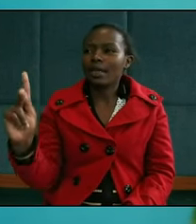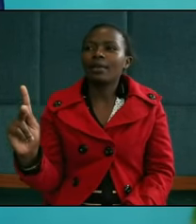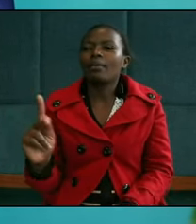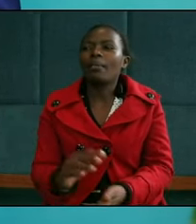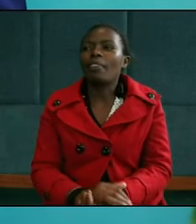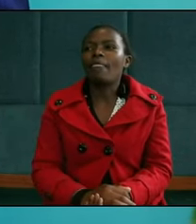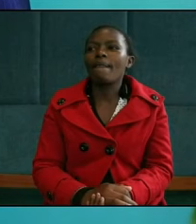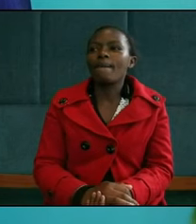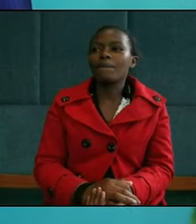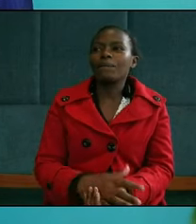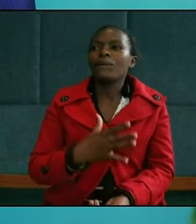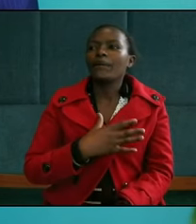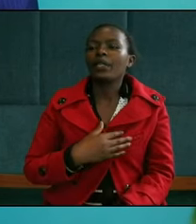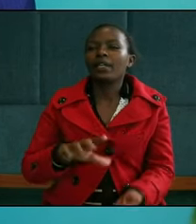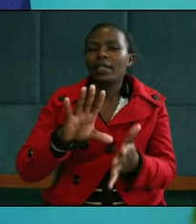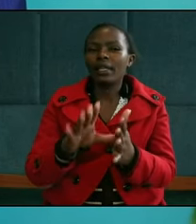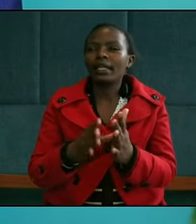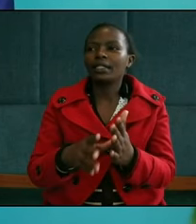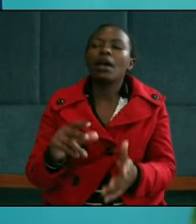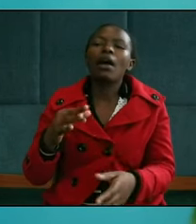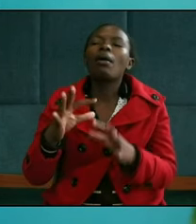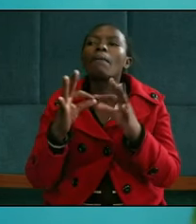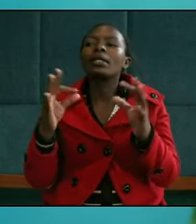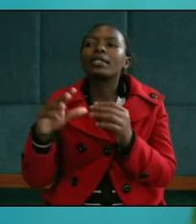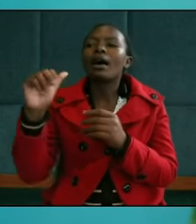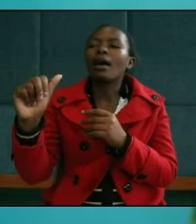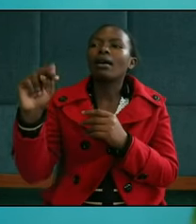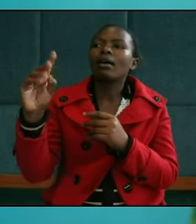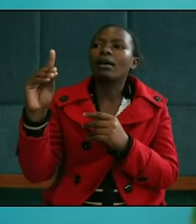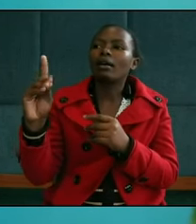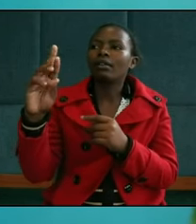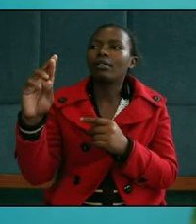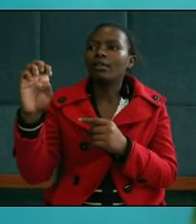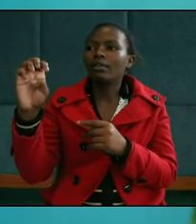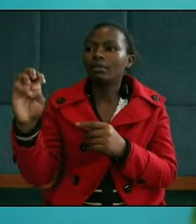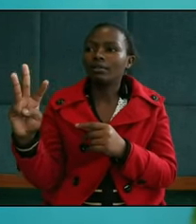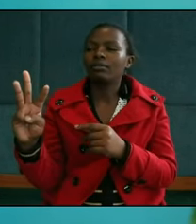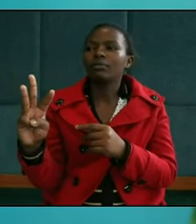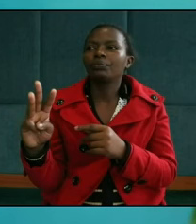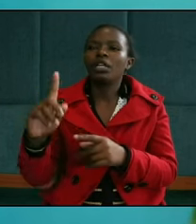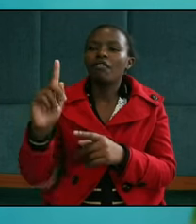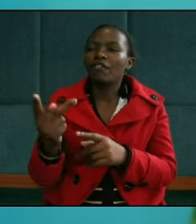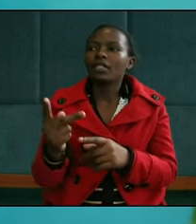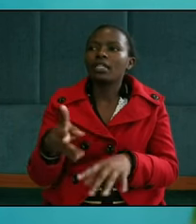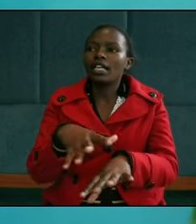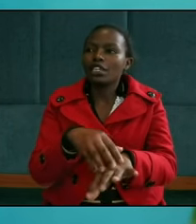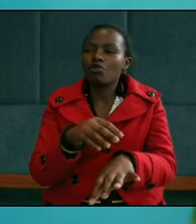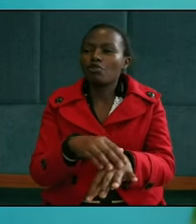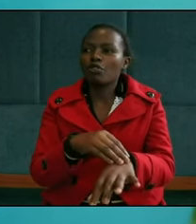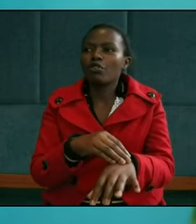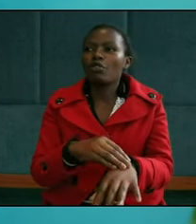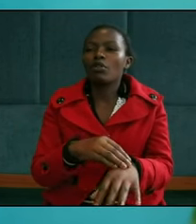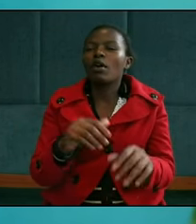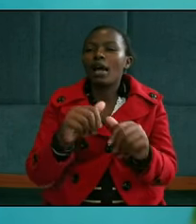1953, and the late Pastor Andrew Gathemia. The two put together the first Kikuyu lessons, which were called Mugambo